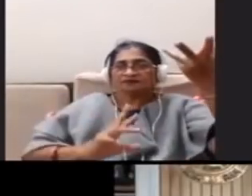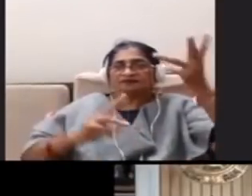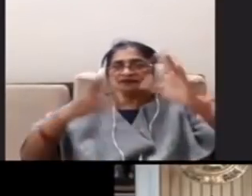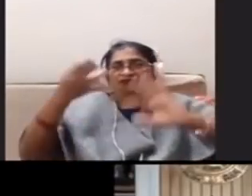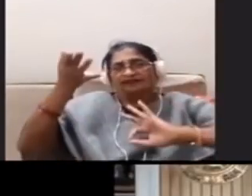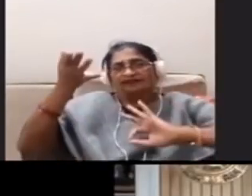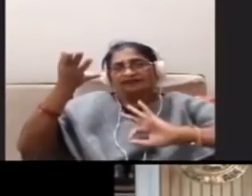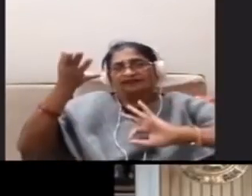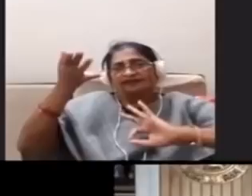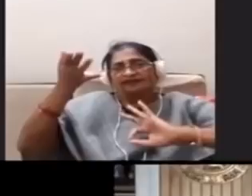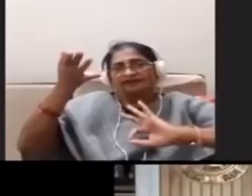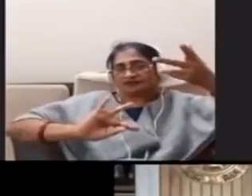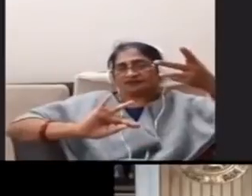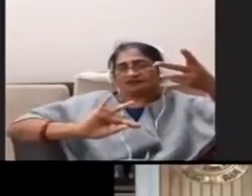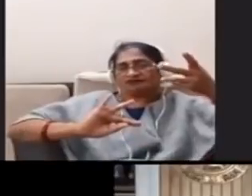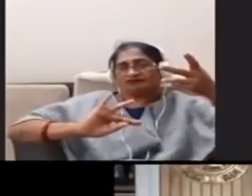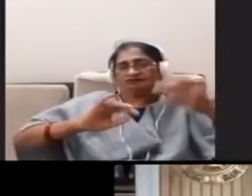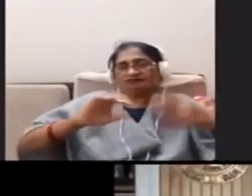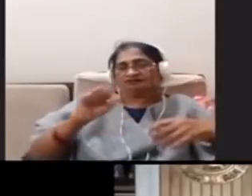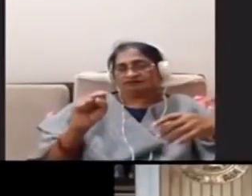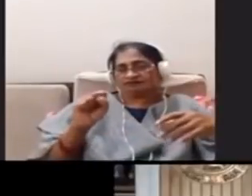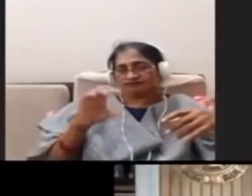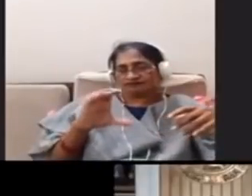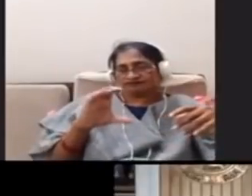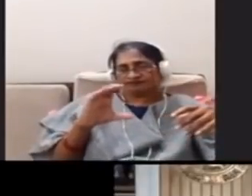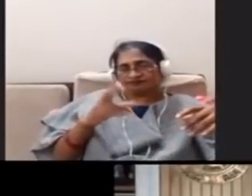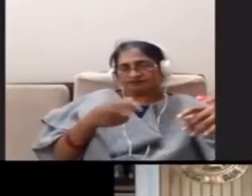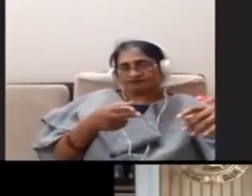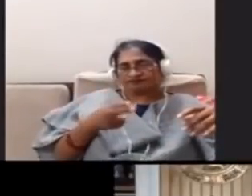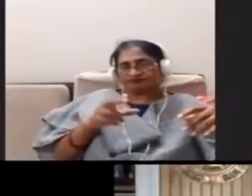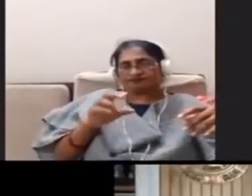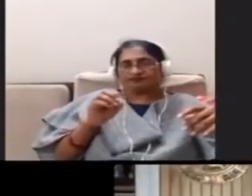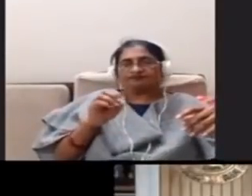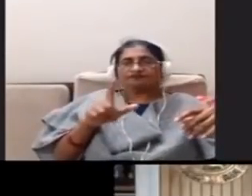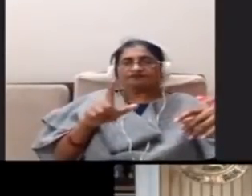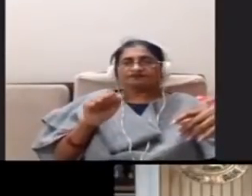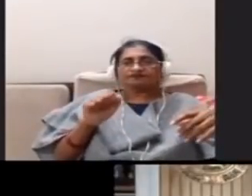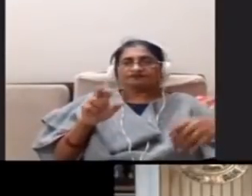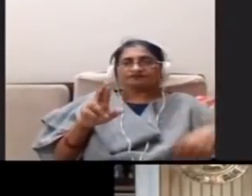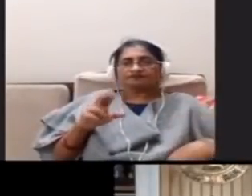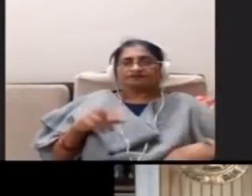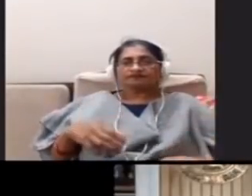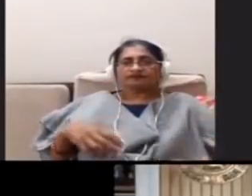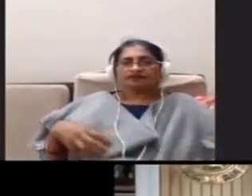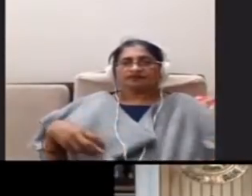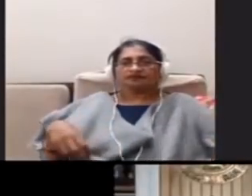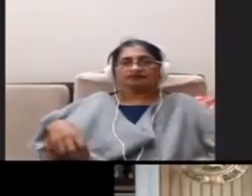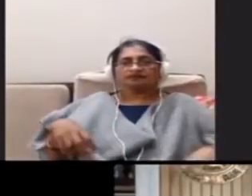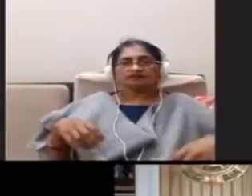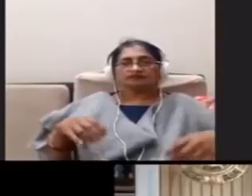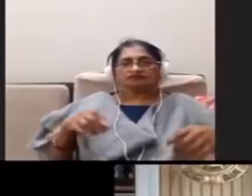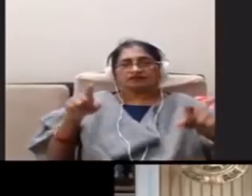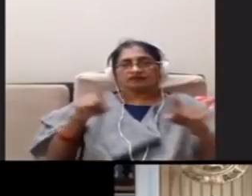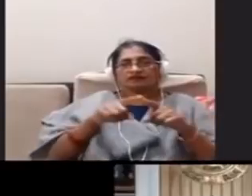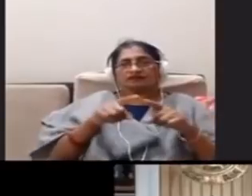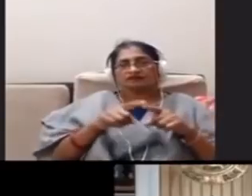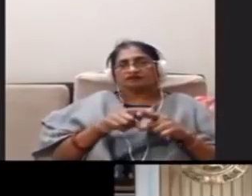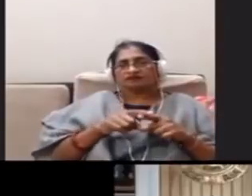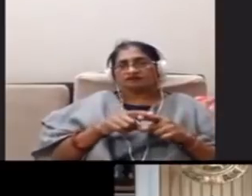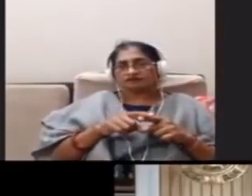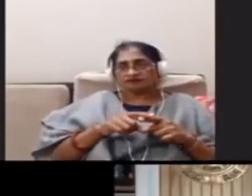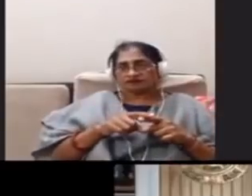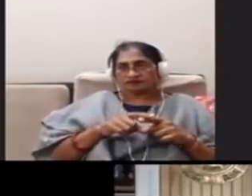scholar. Bharatanatyam is an Indian classical dance form for the benefit of the others. She's also a research scholar and